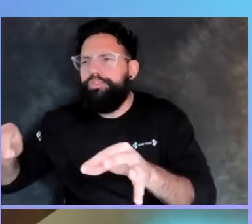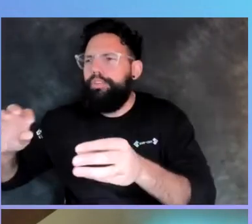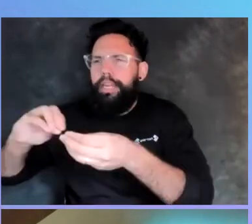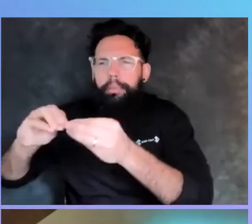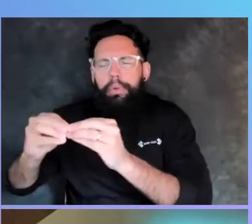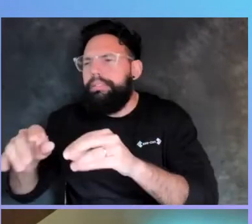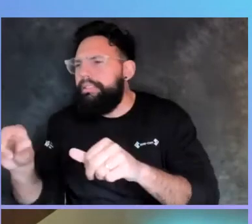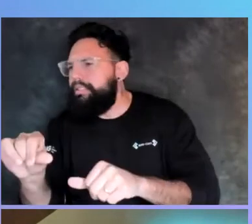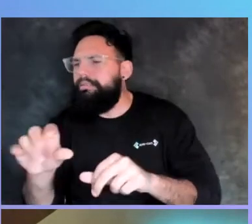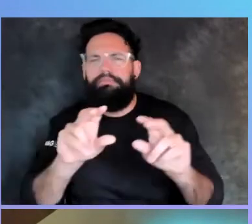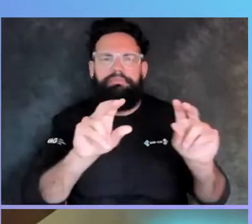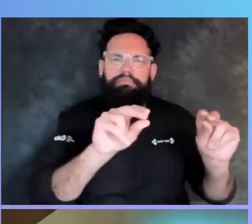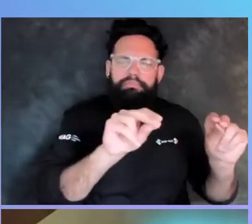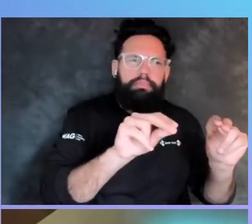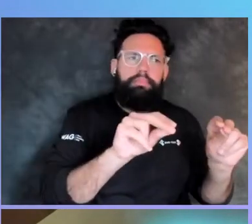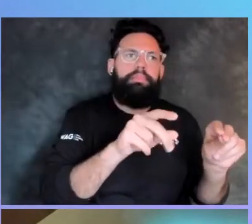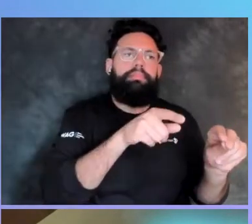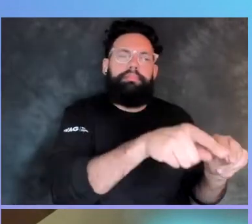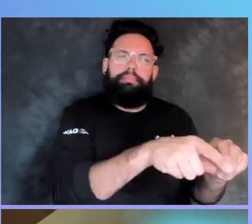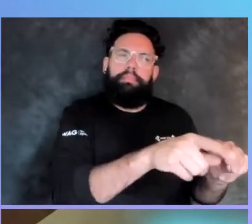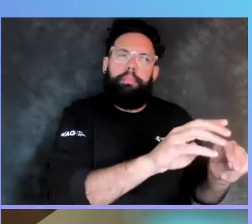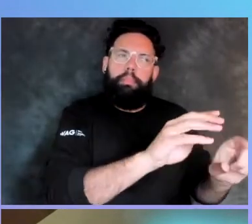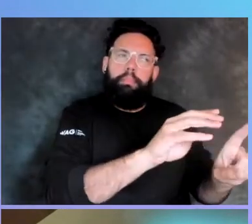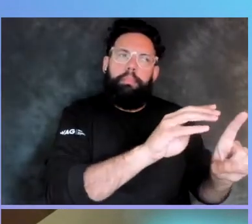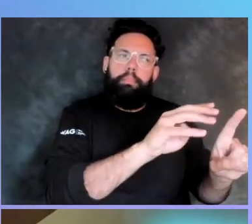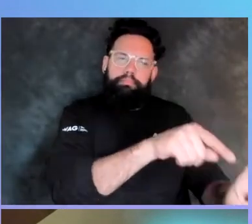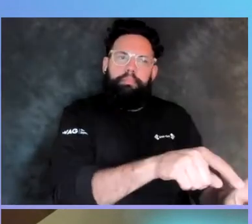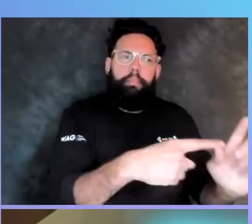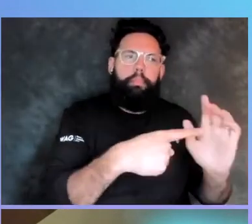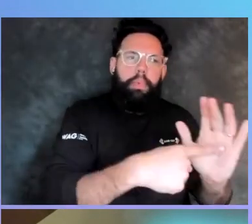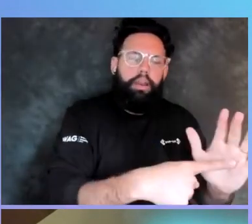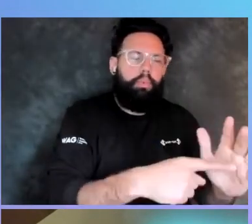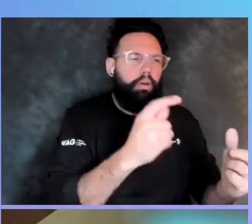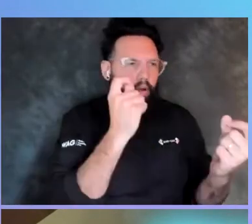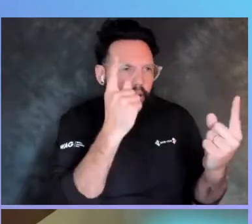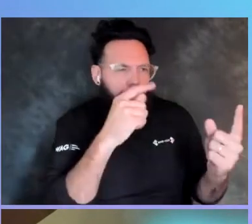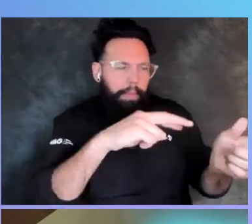in space by the meaning that our words and our phrases represent.